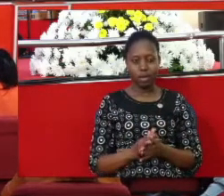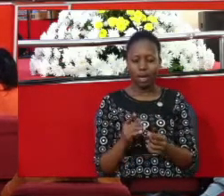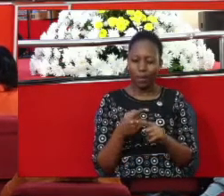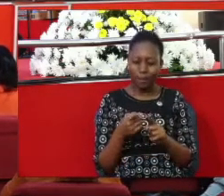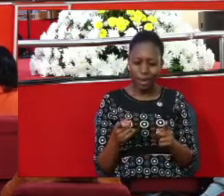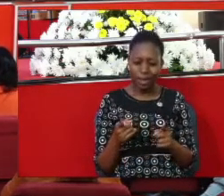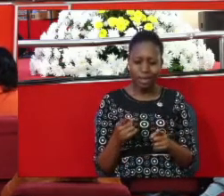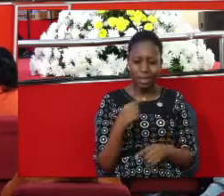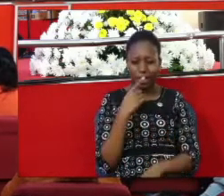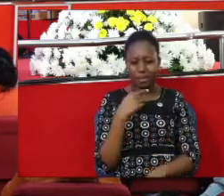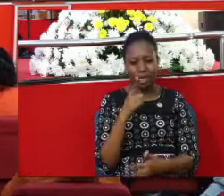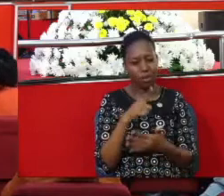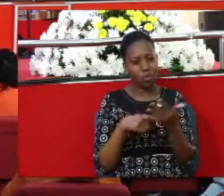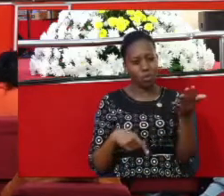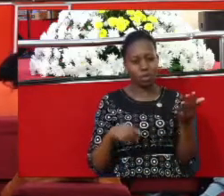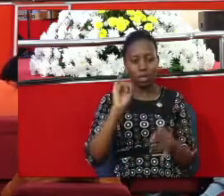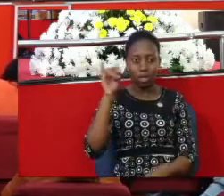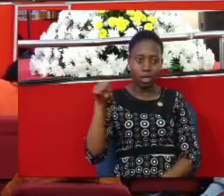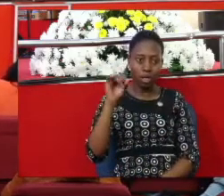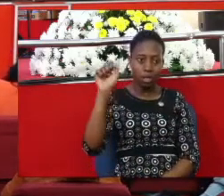simple, radical prayer.